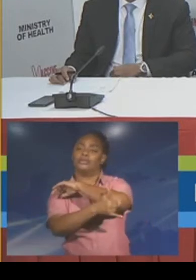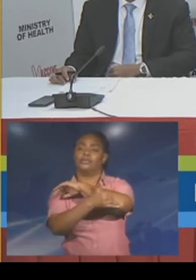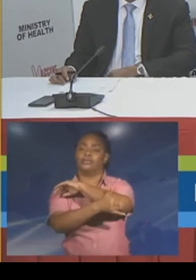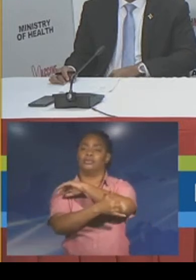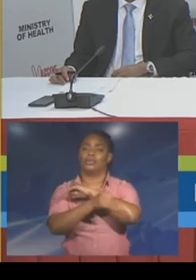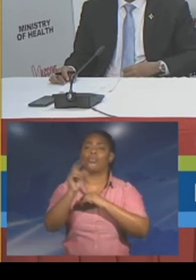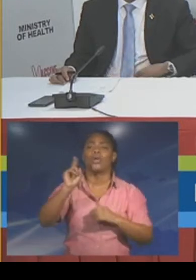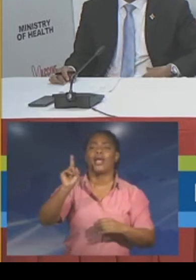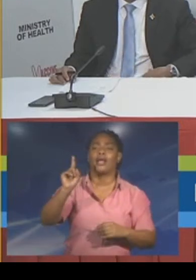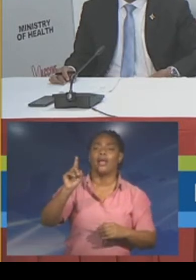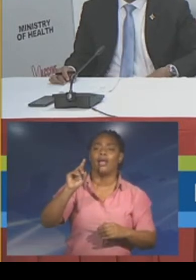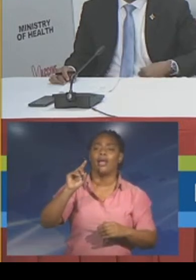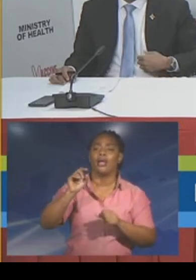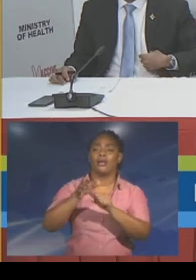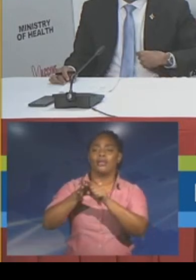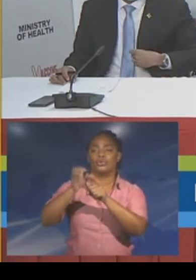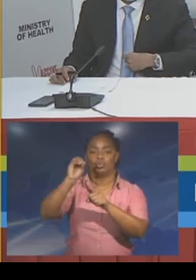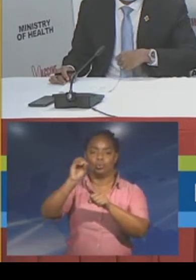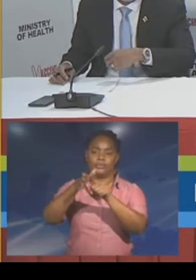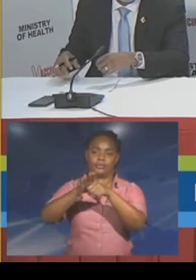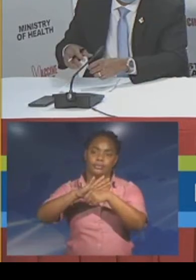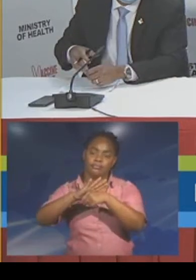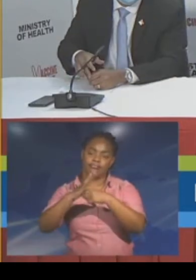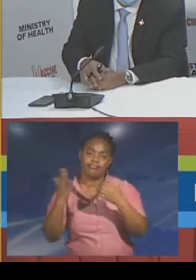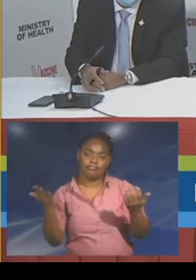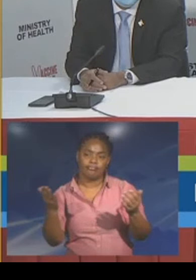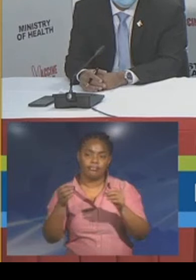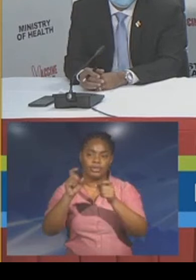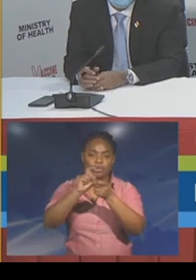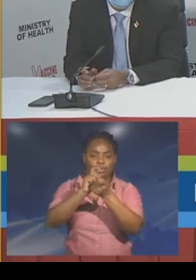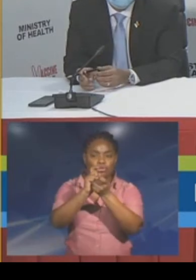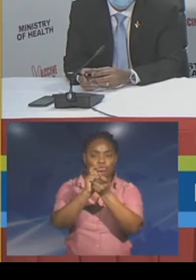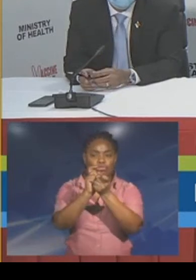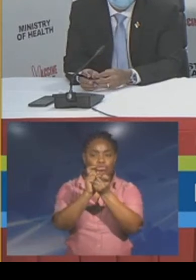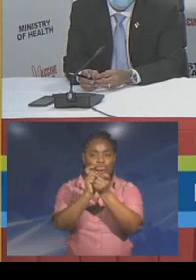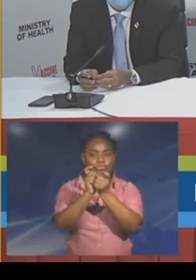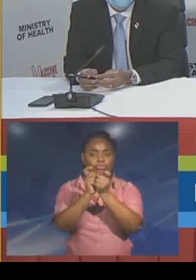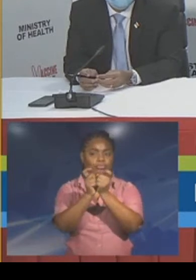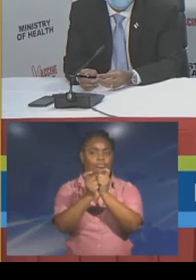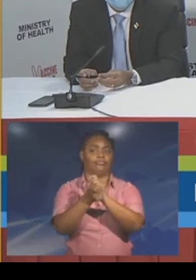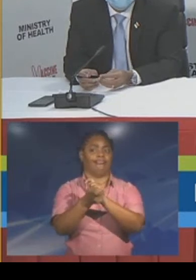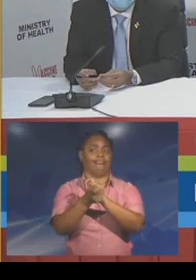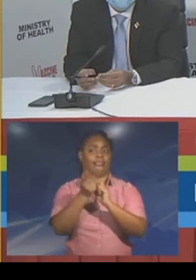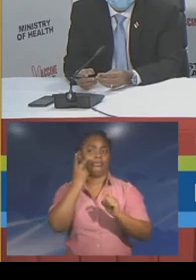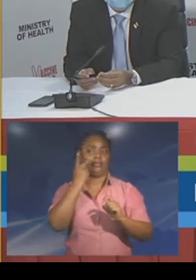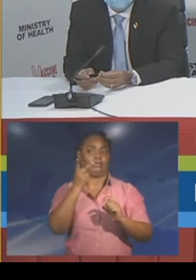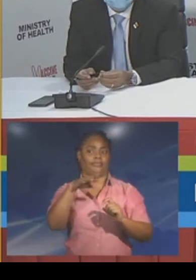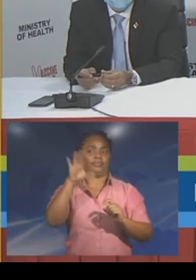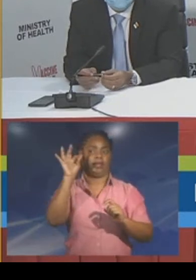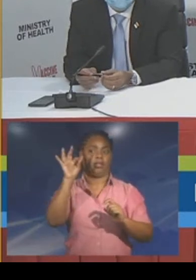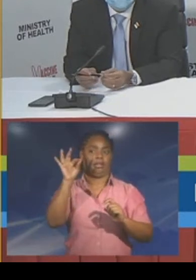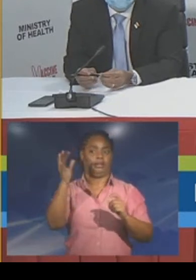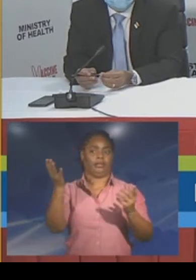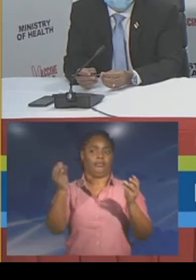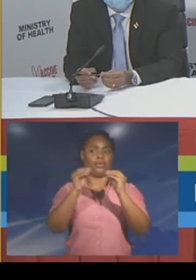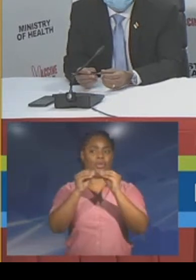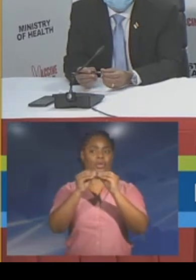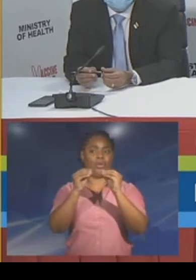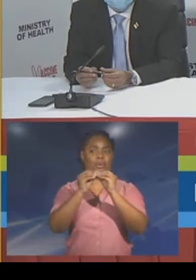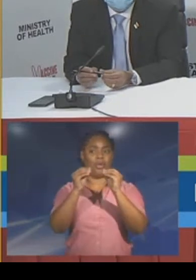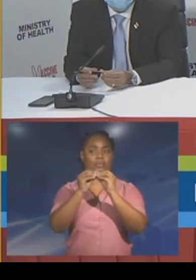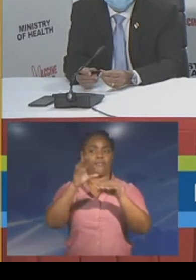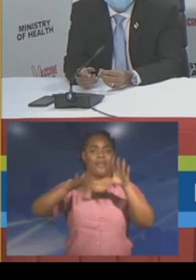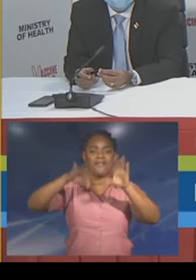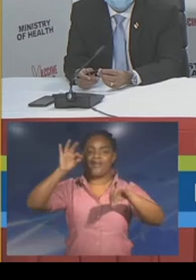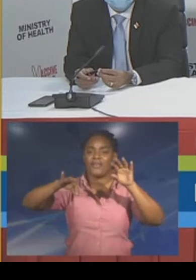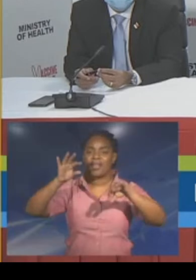BA4 and BA5 variants are becoming more and more detected in terms of spread. And I'm wondering, are